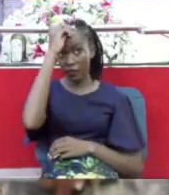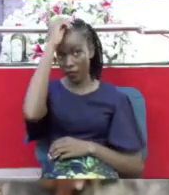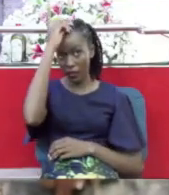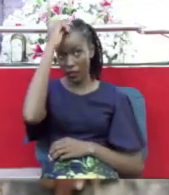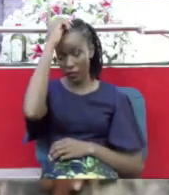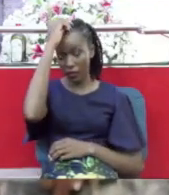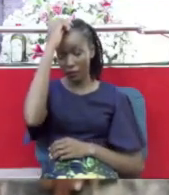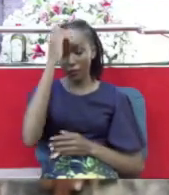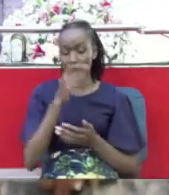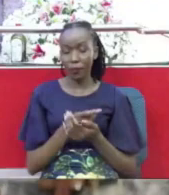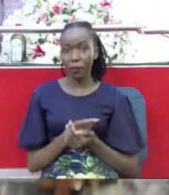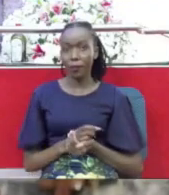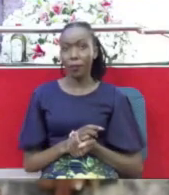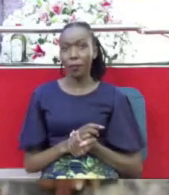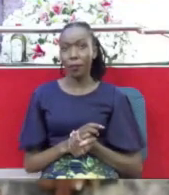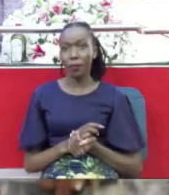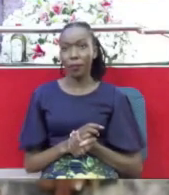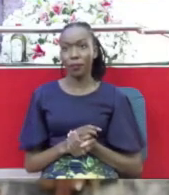locate.